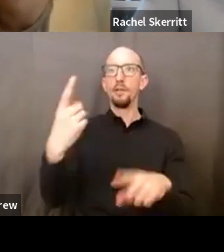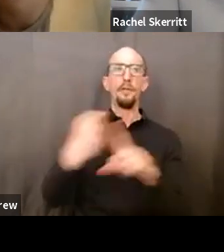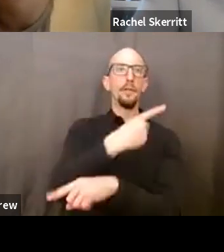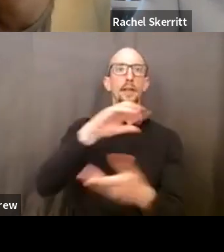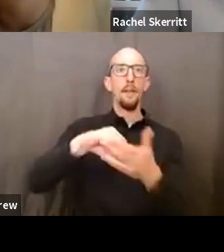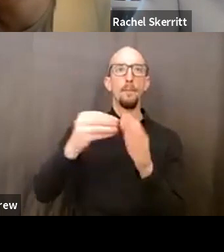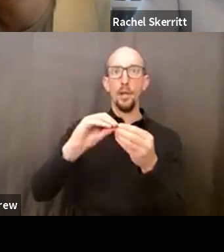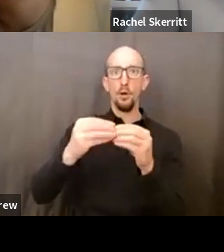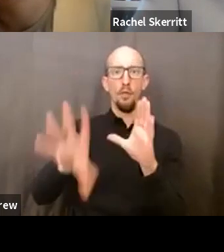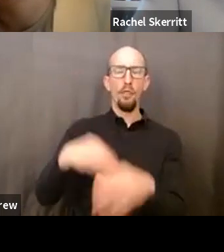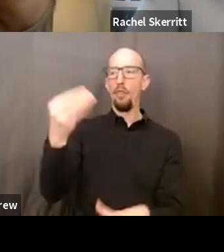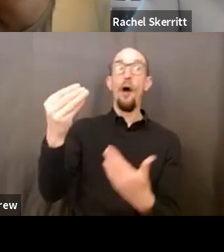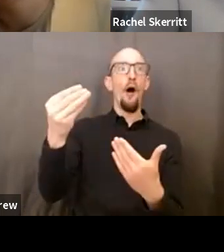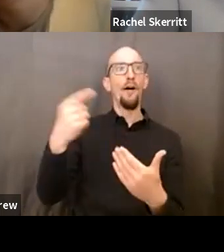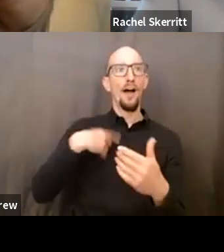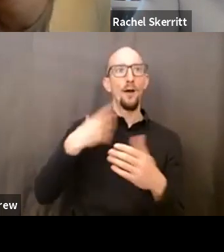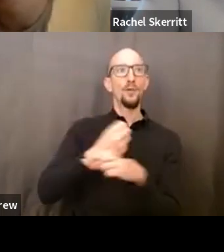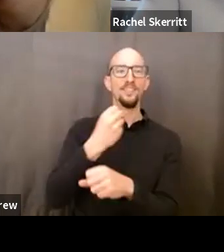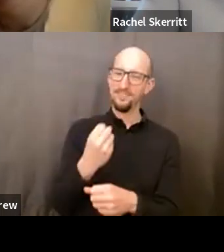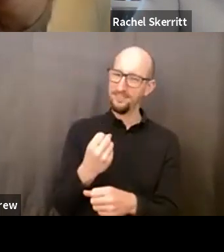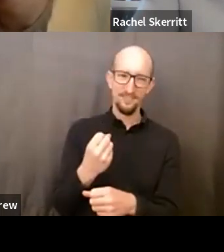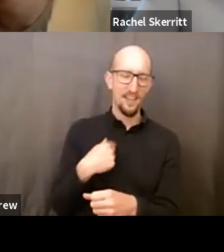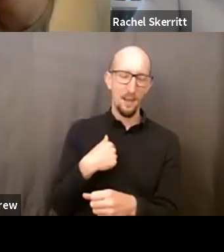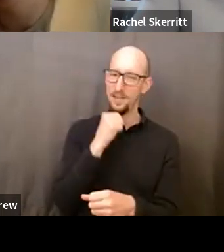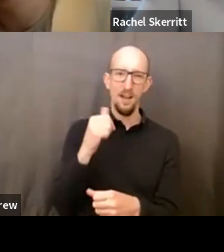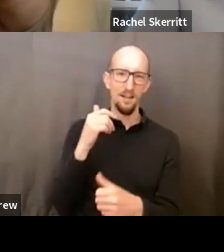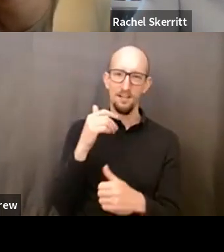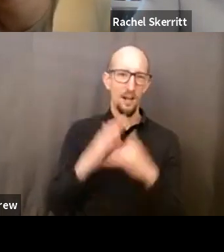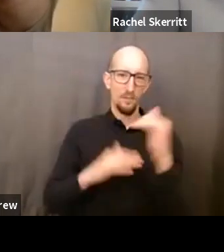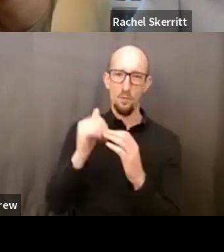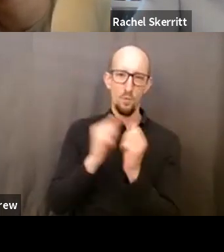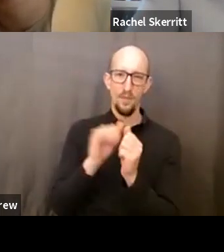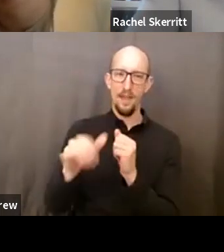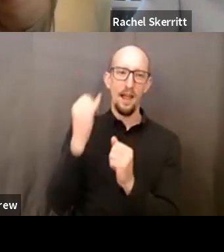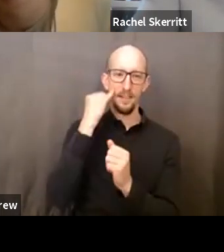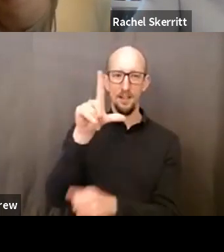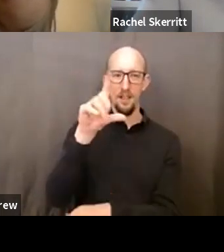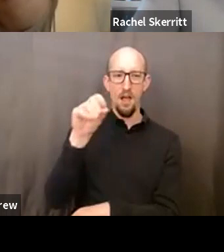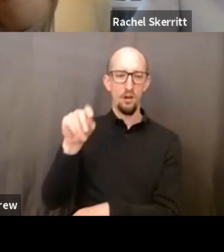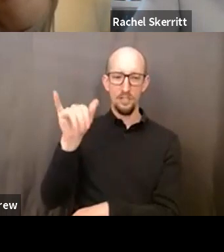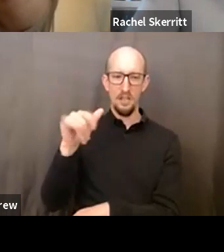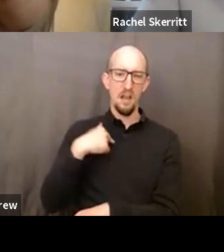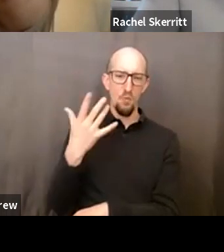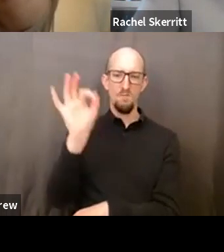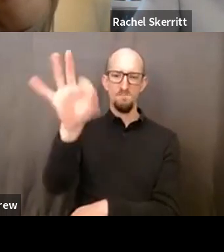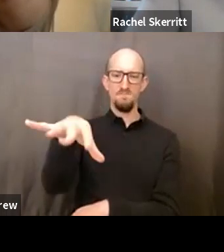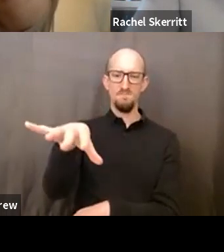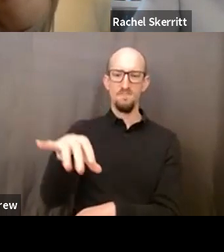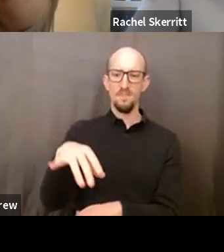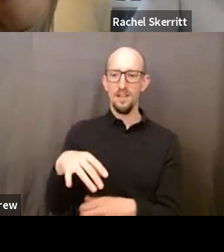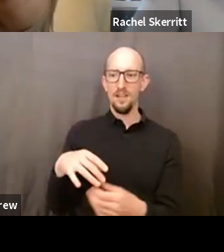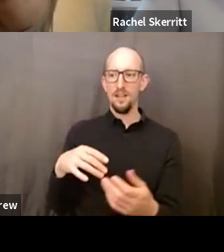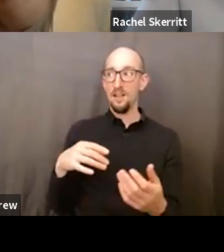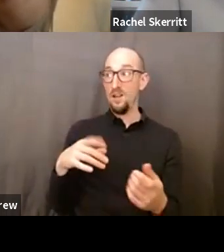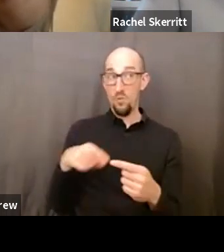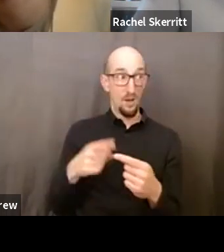just don't, I'm very, very uncomfortable with the idea of the lottery, and I just felt like I wanted to say that. And I don't know when we're going to be